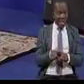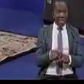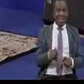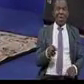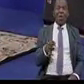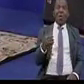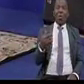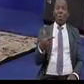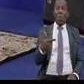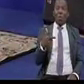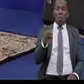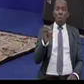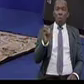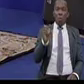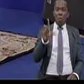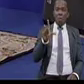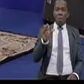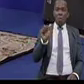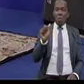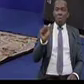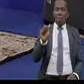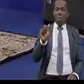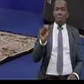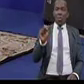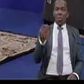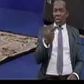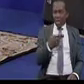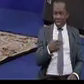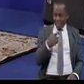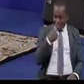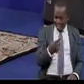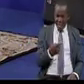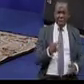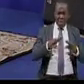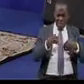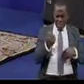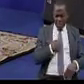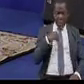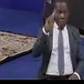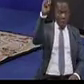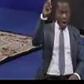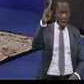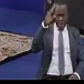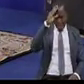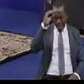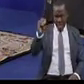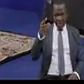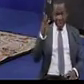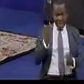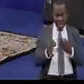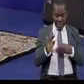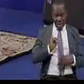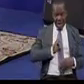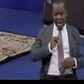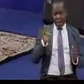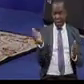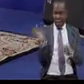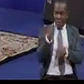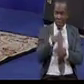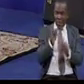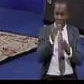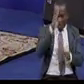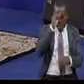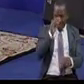then you conquer us. We will be your servant. If I conquer him, and that was actually